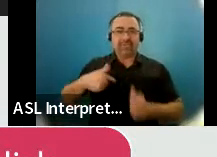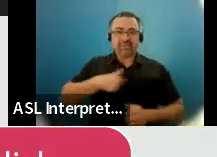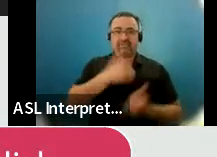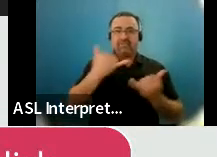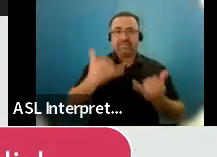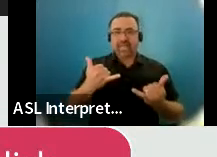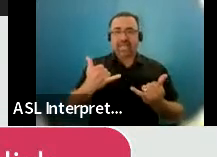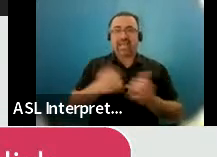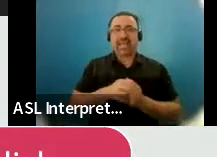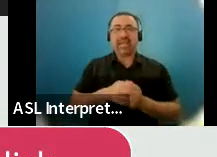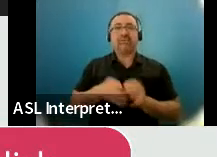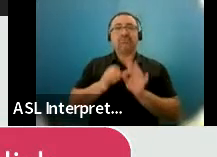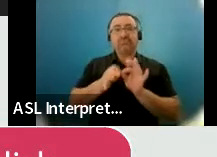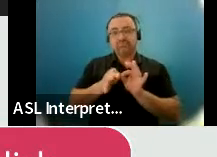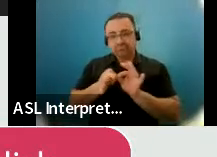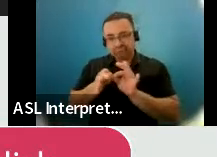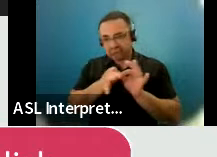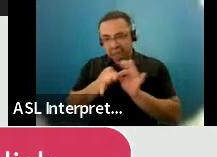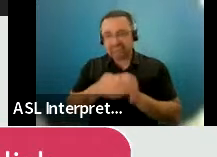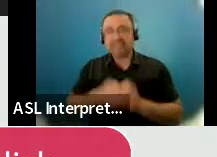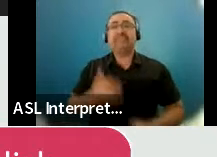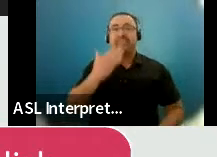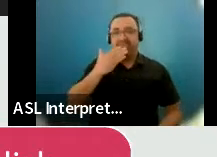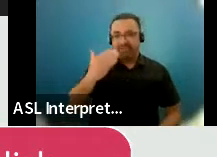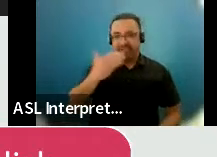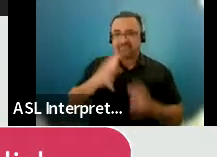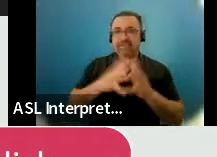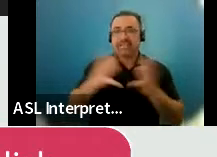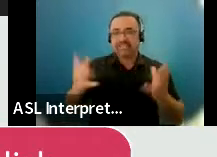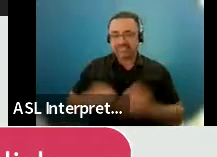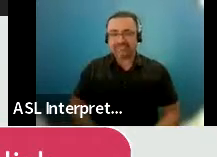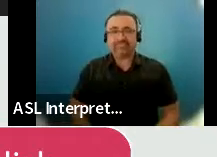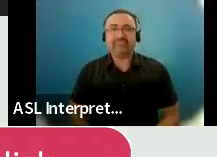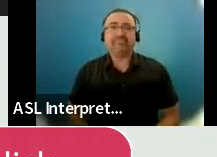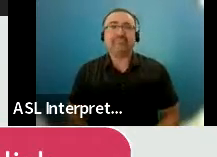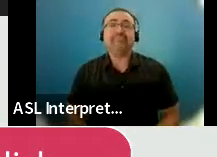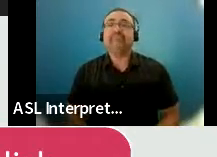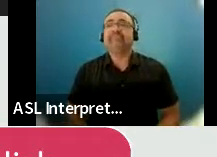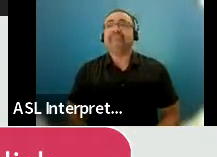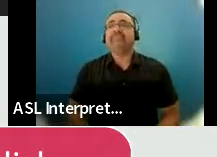today to be of assistance. So thank you very much. And next.